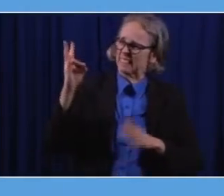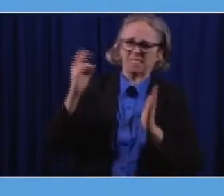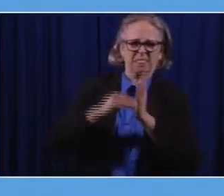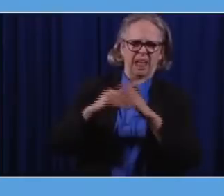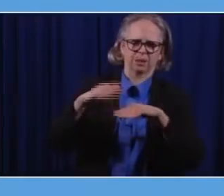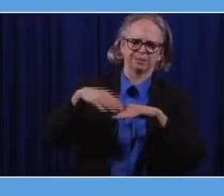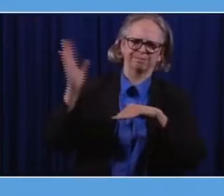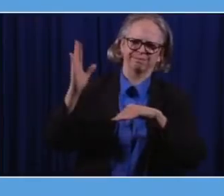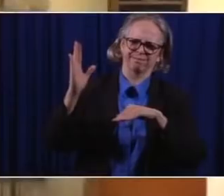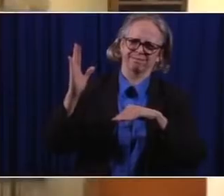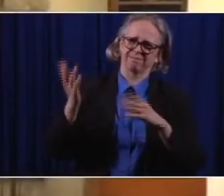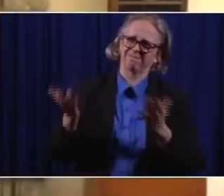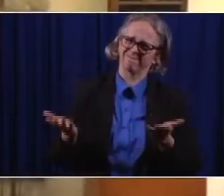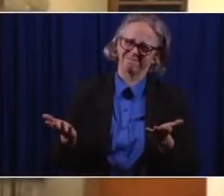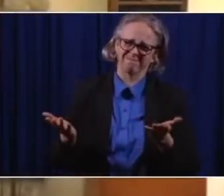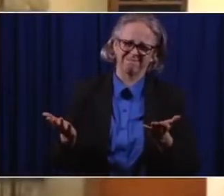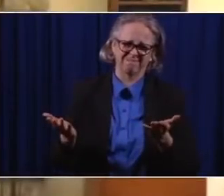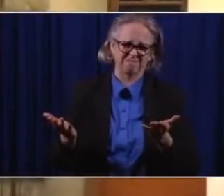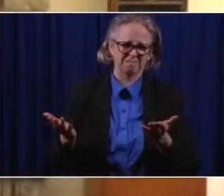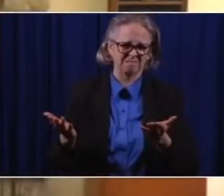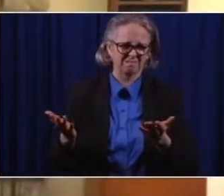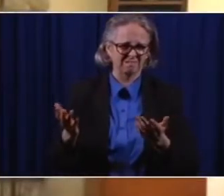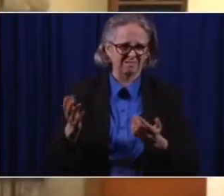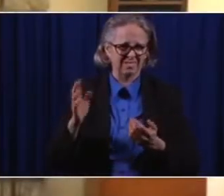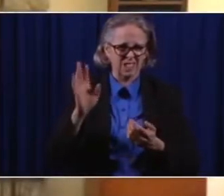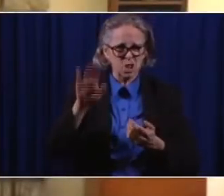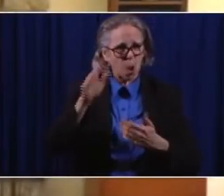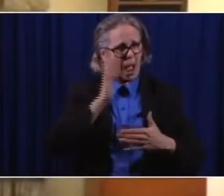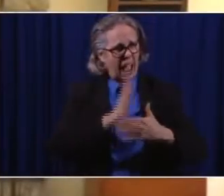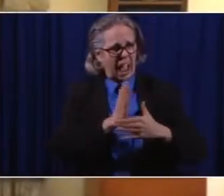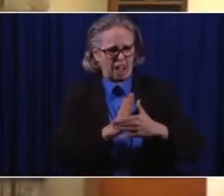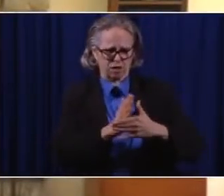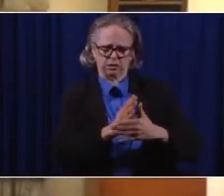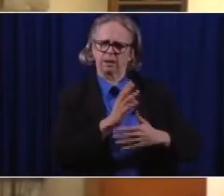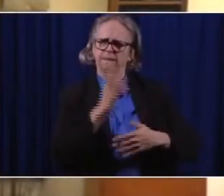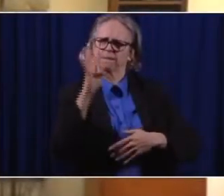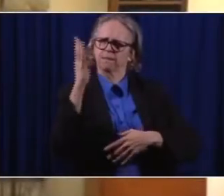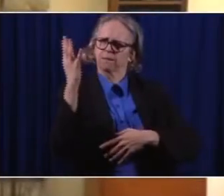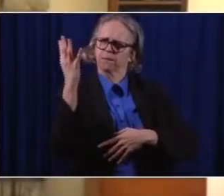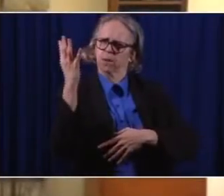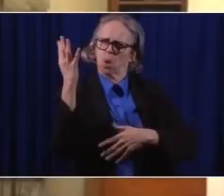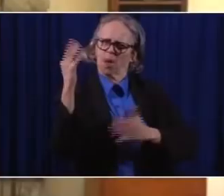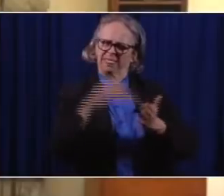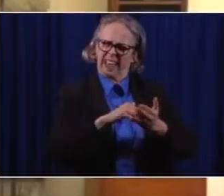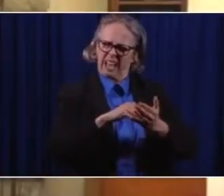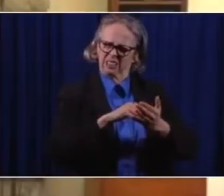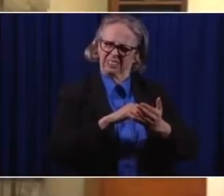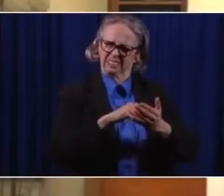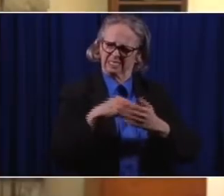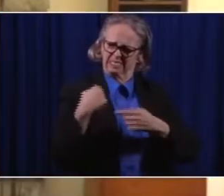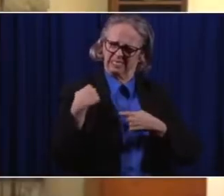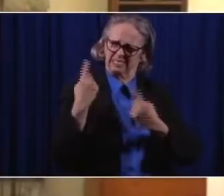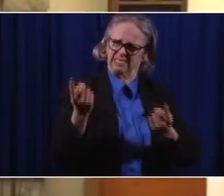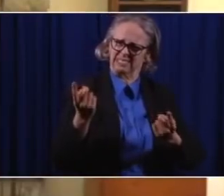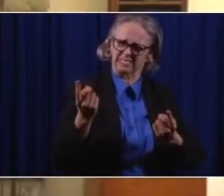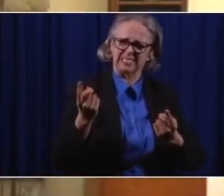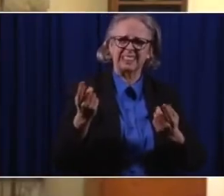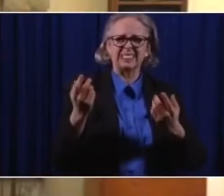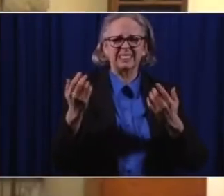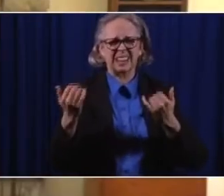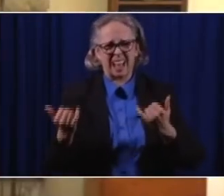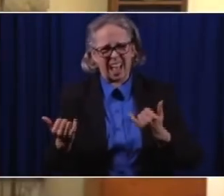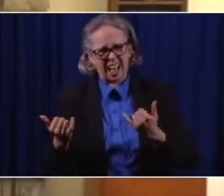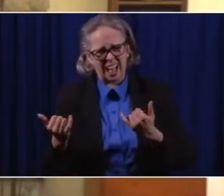is 4,000. So over 7,000 cases, a new high.